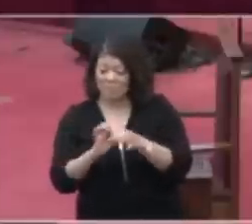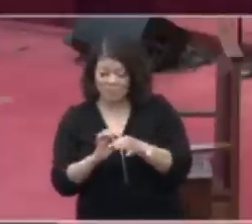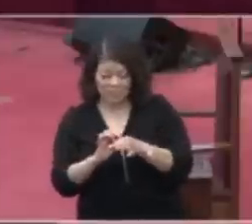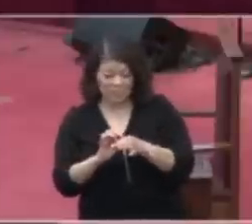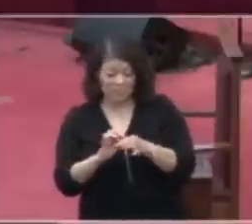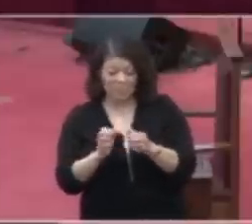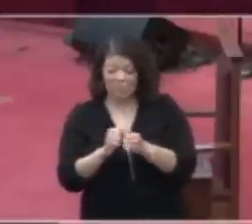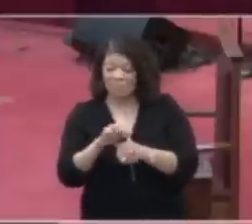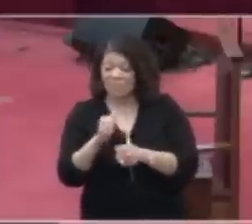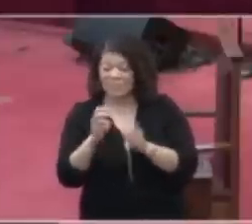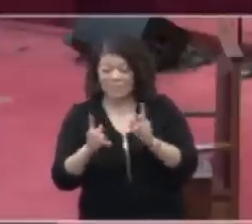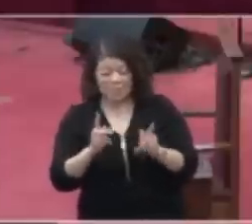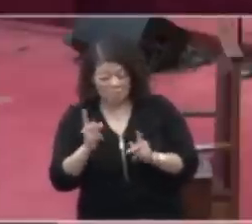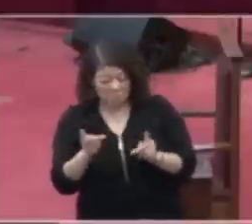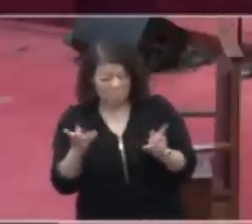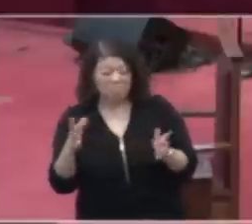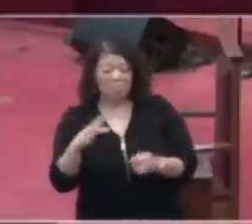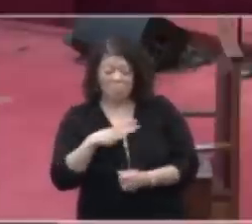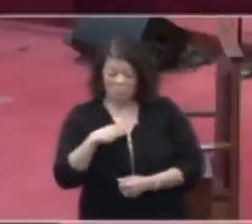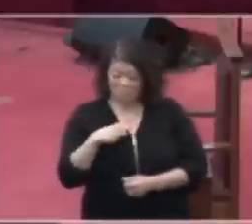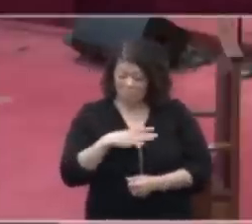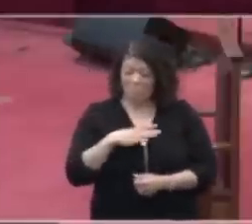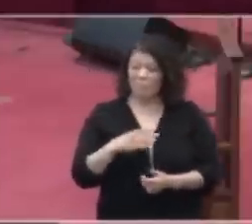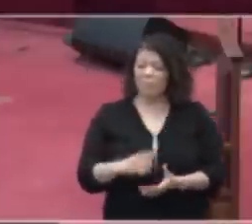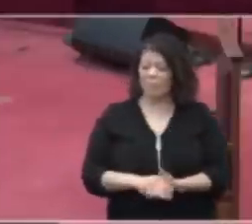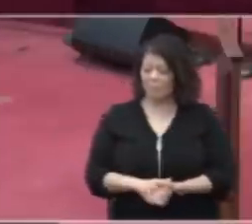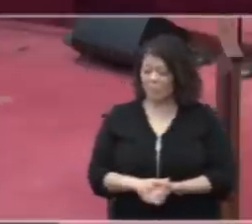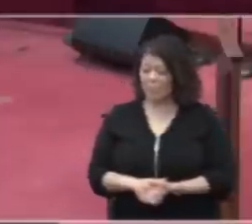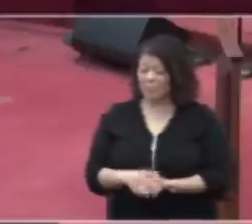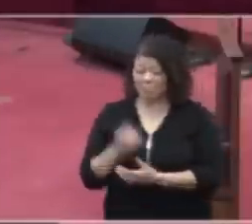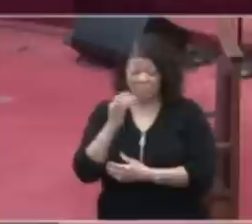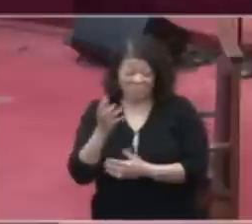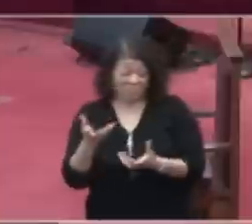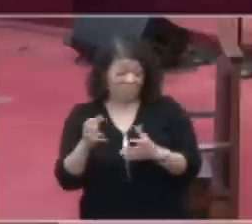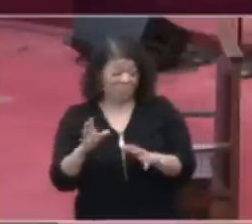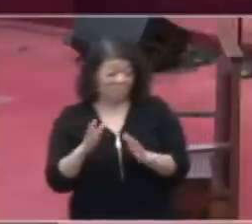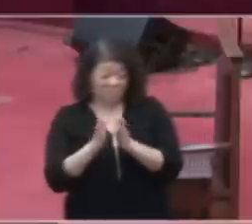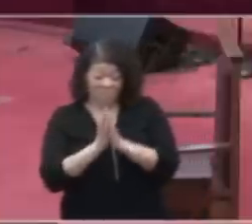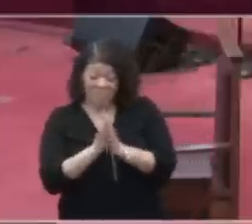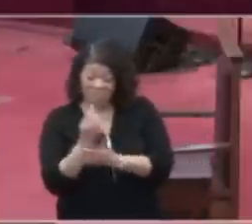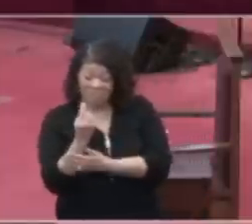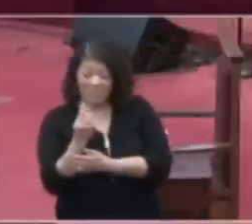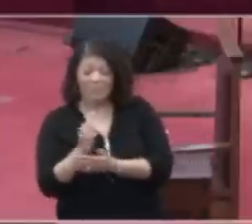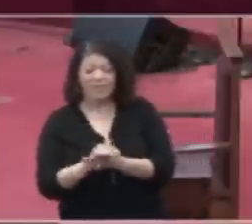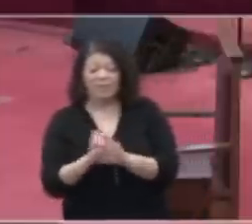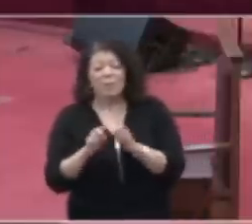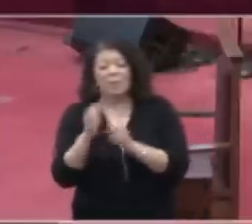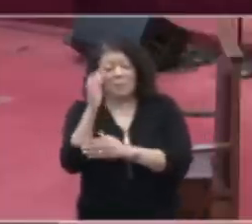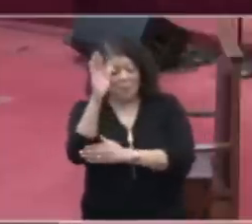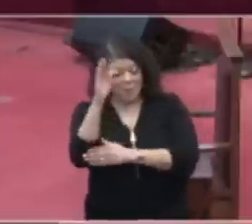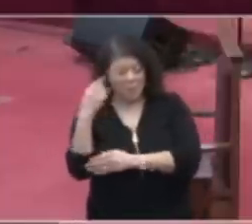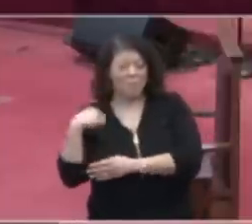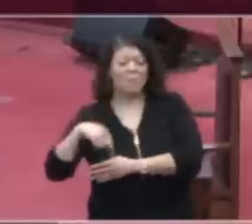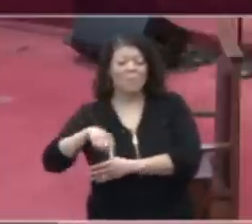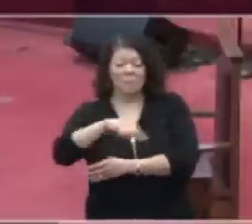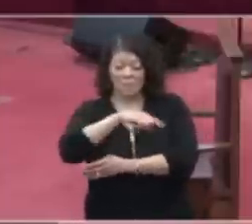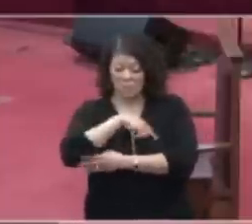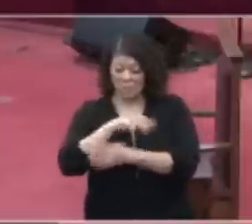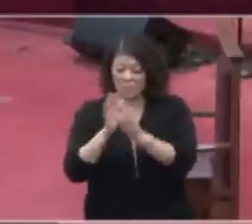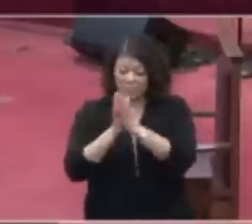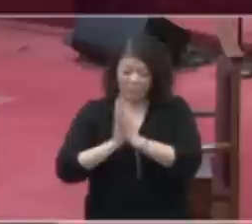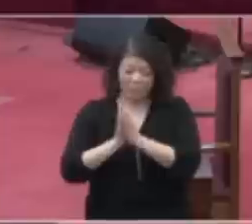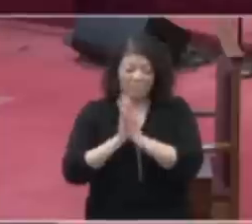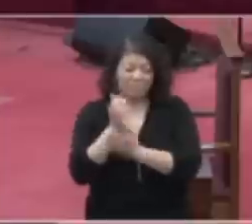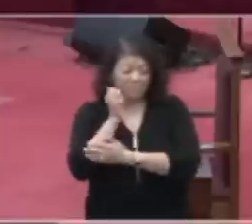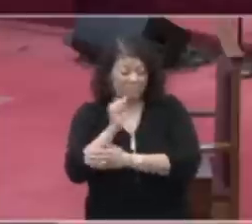with other people and do that. Feel free to do that if you don't want to pray by yourself. But at 12 o'clock, we're going to pray. And for several weeks, each Sunday, I'll